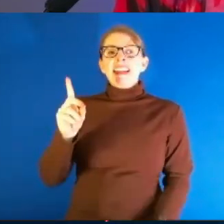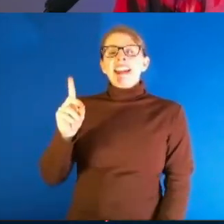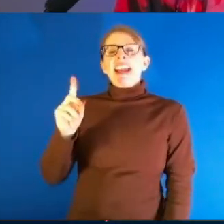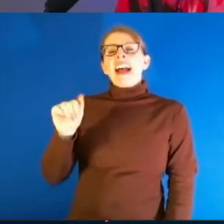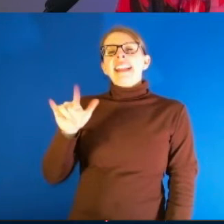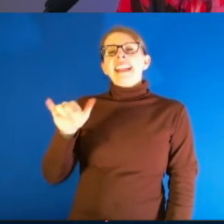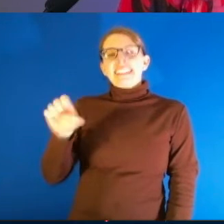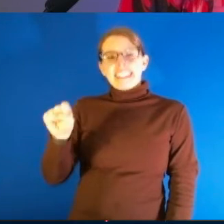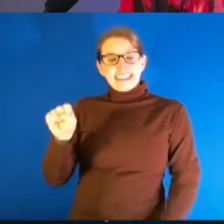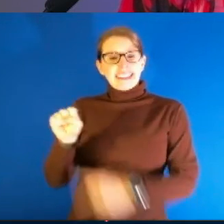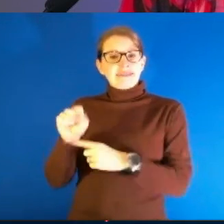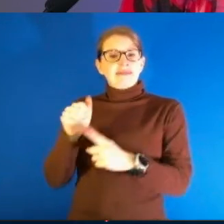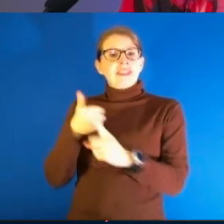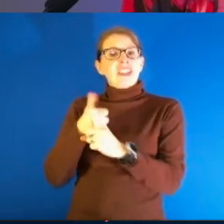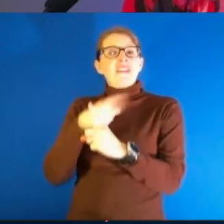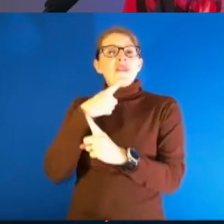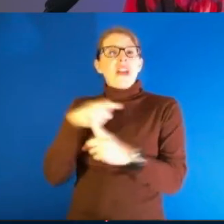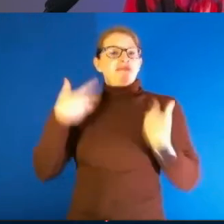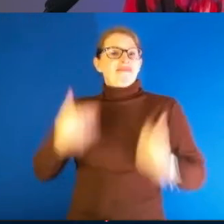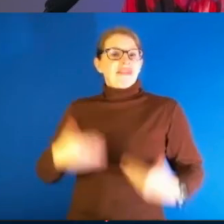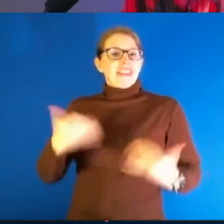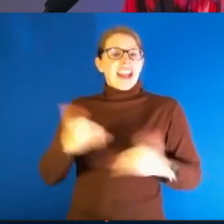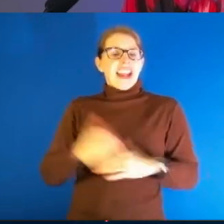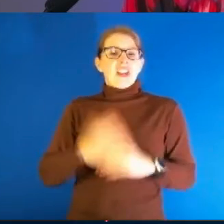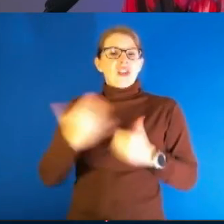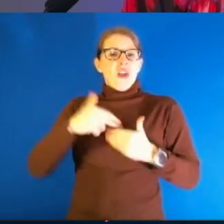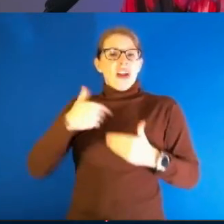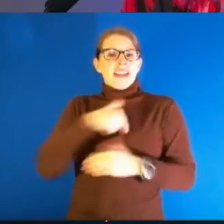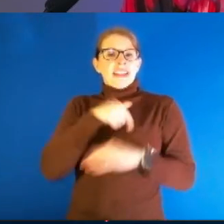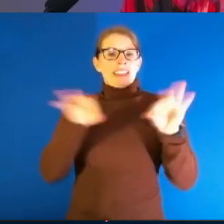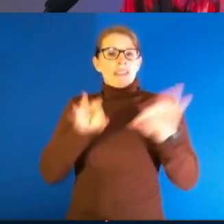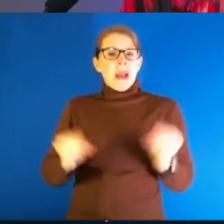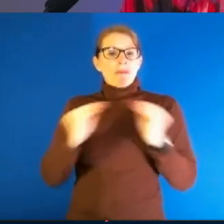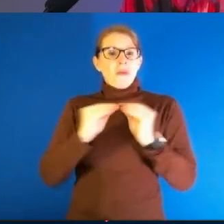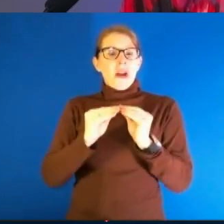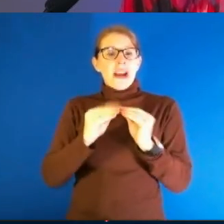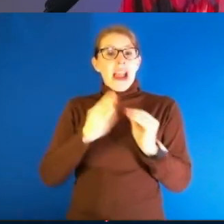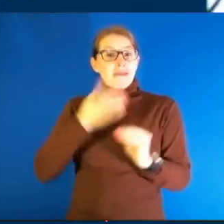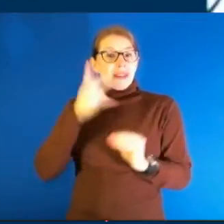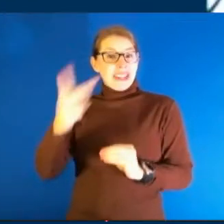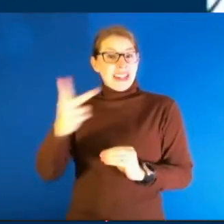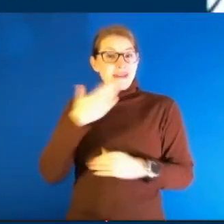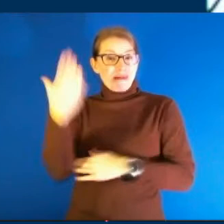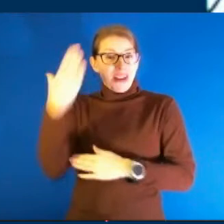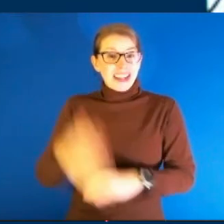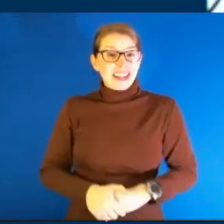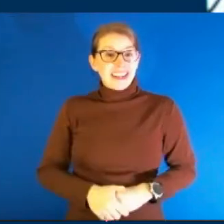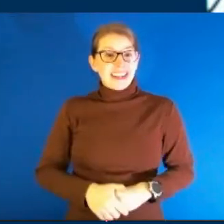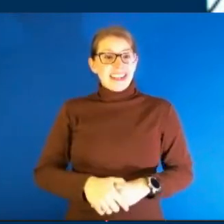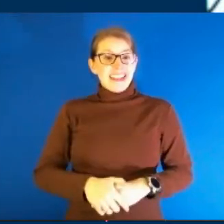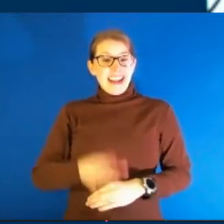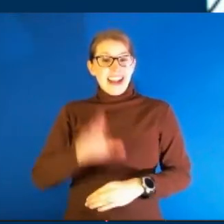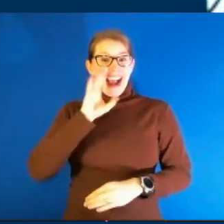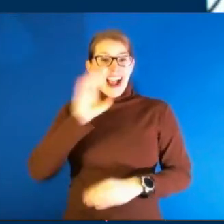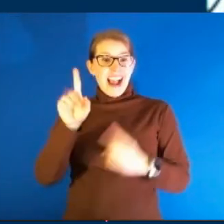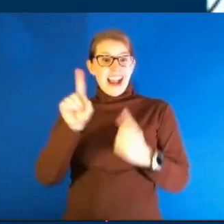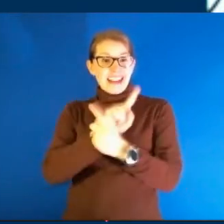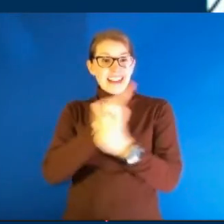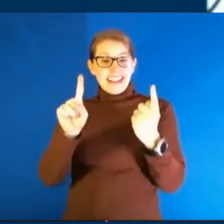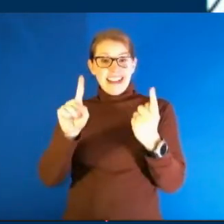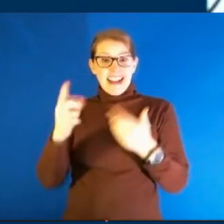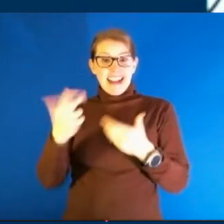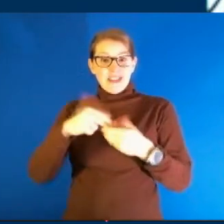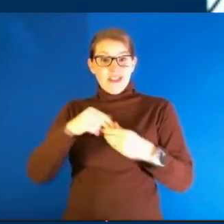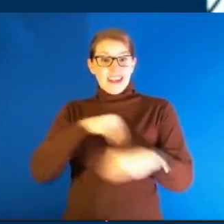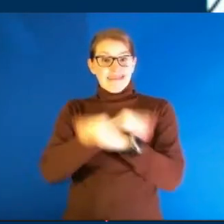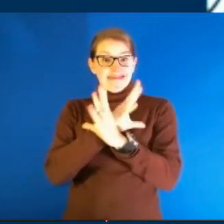also going red today and joins us to explain more. Alexis, so great to see you. Good morning. Good to meet you and join you like this, Jess.